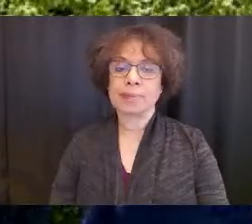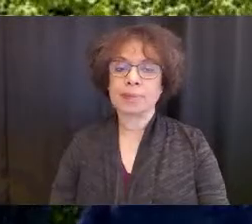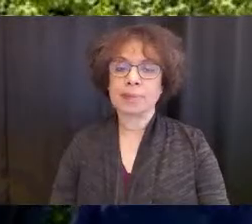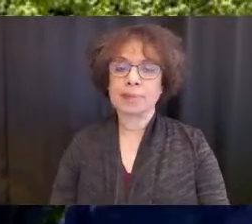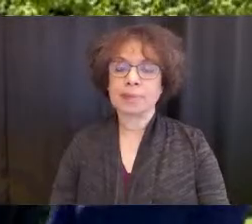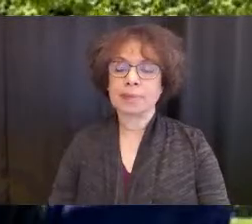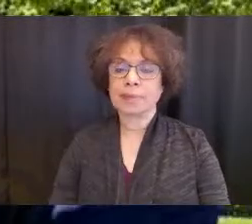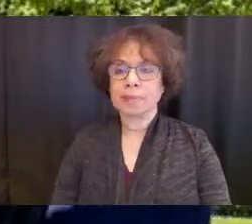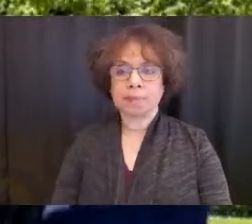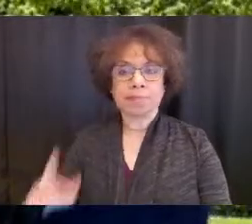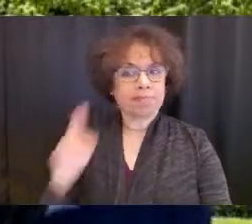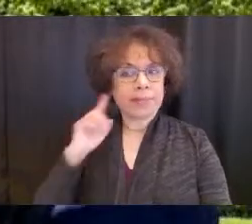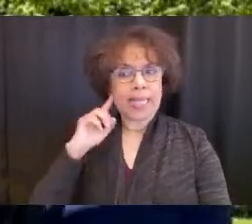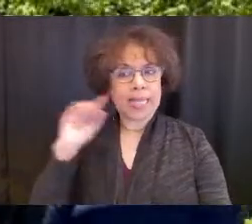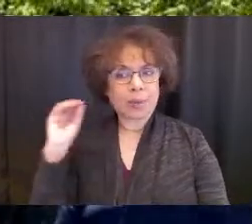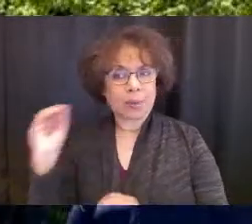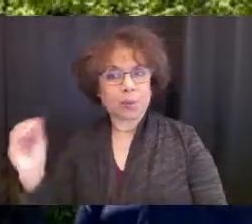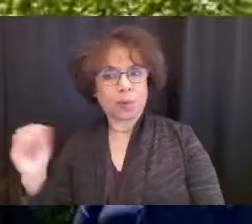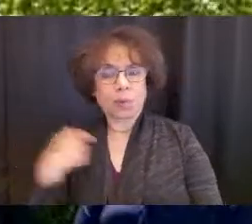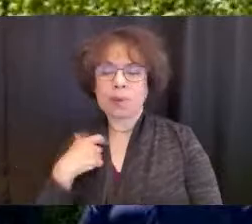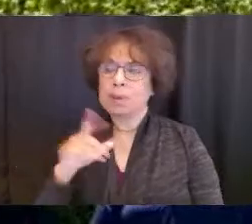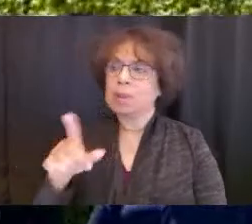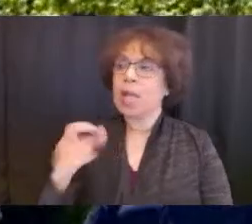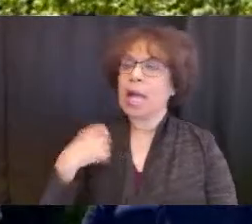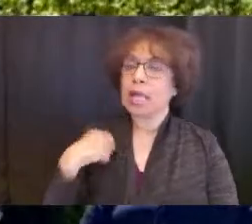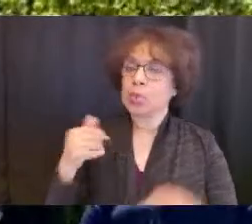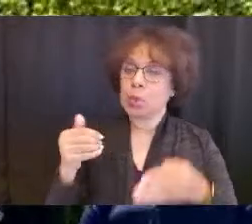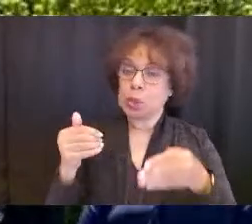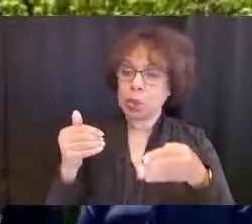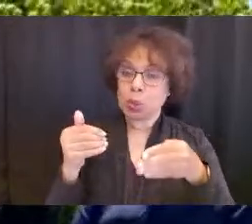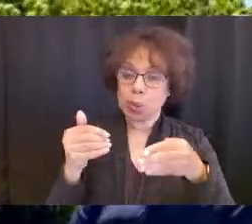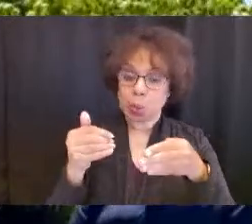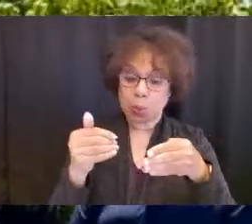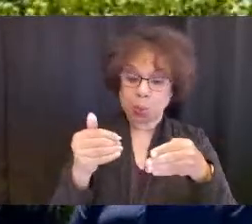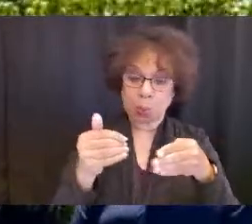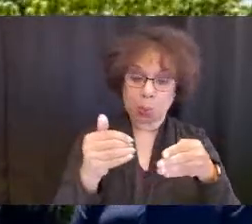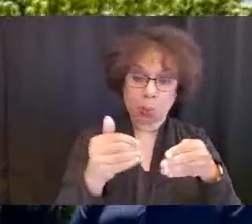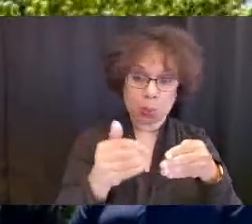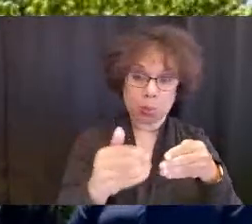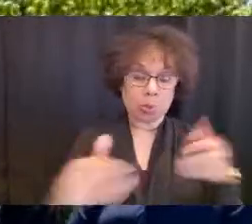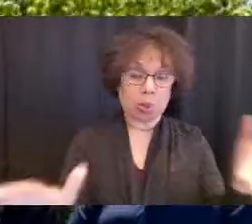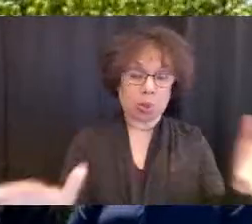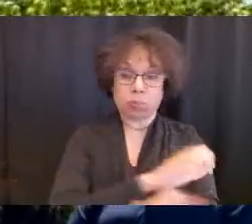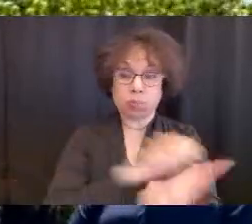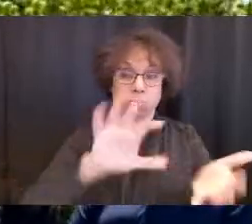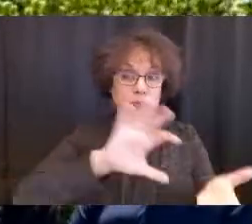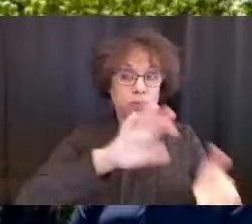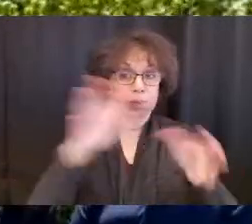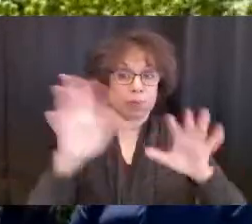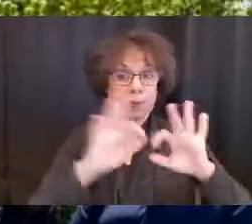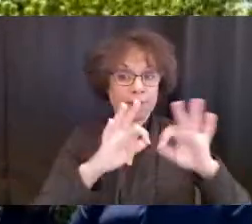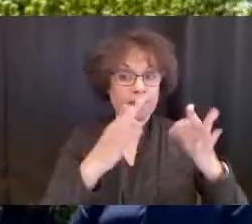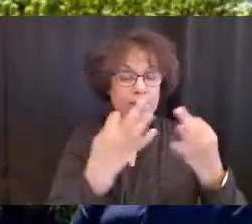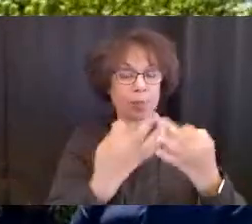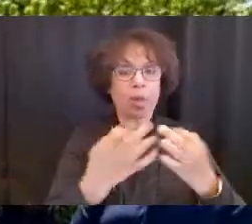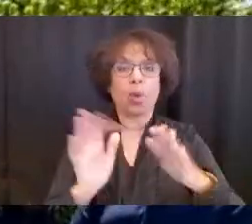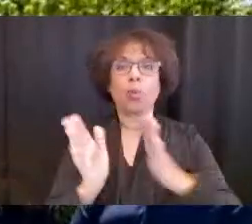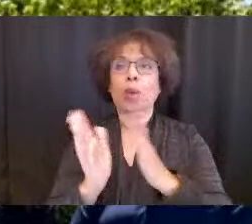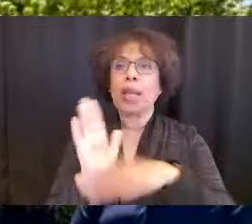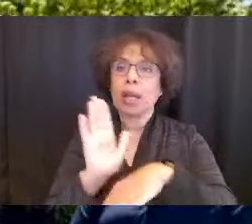Absolutely. As we edge this cliff of disaster for American families, we are calling on